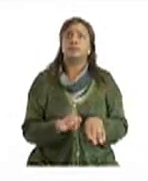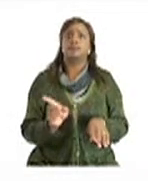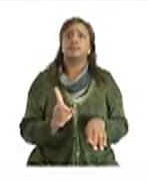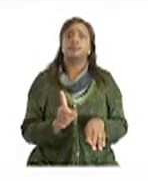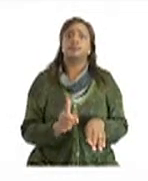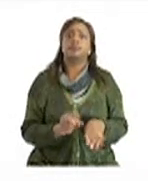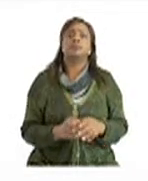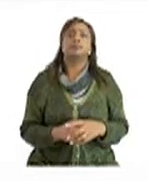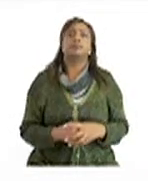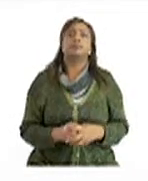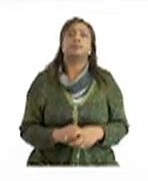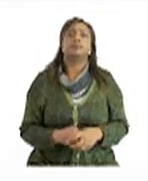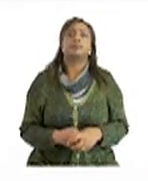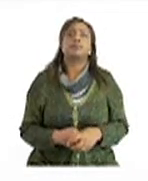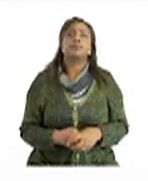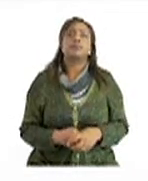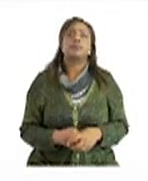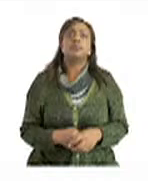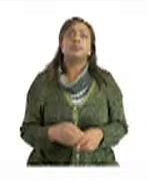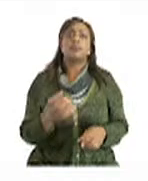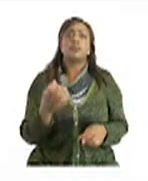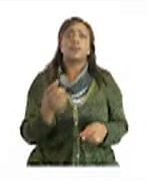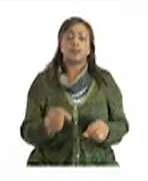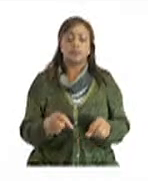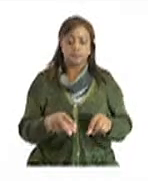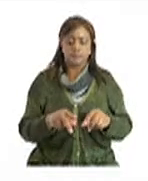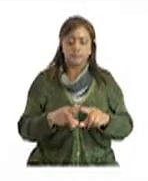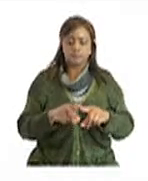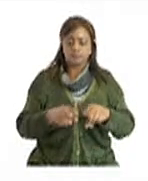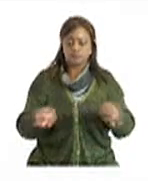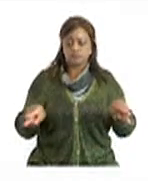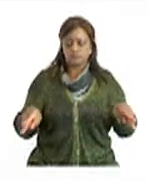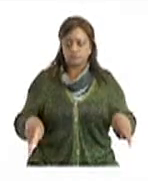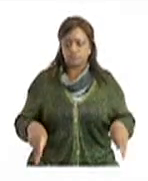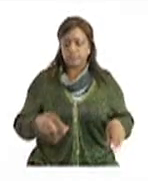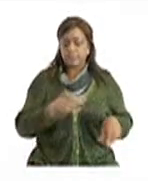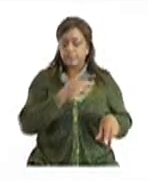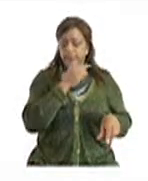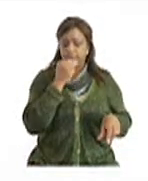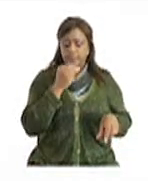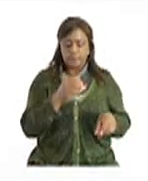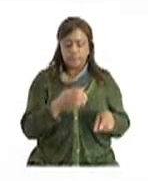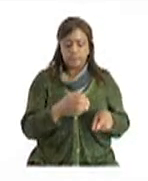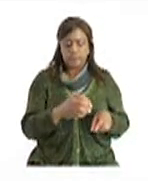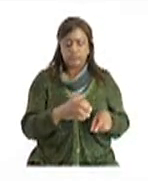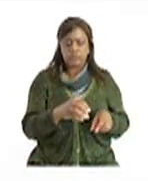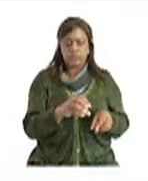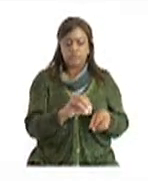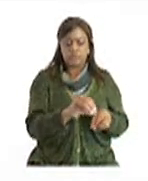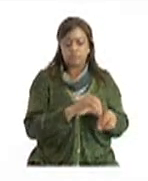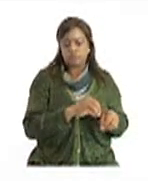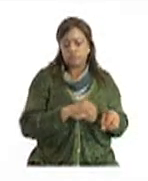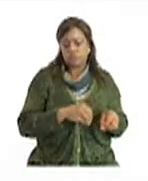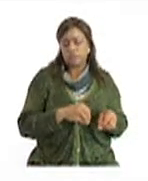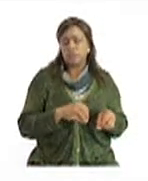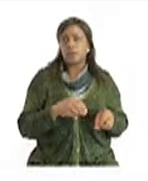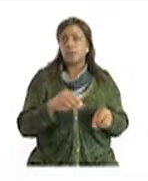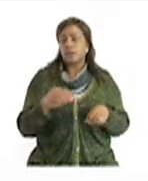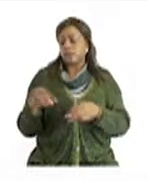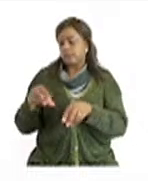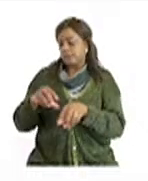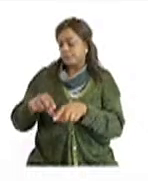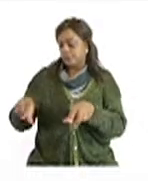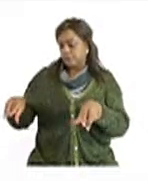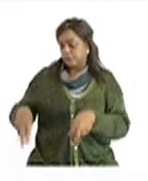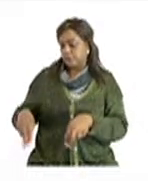page 19, you have a table that shows us the organ name as well as its role or